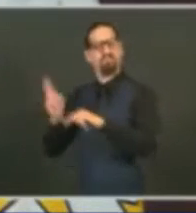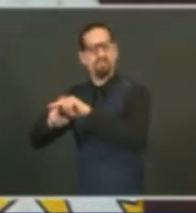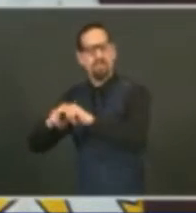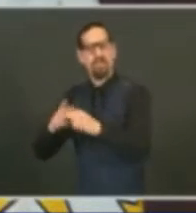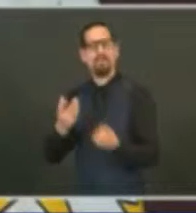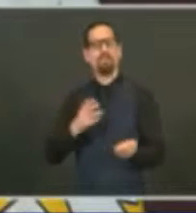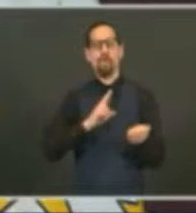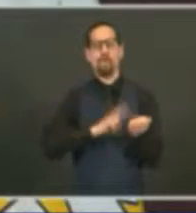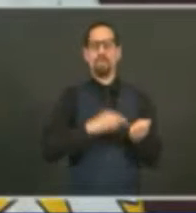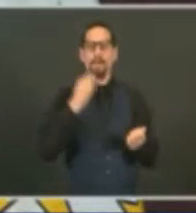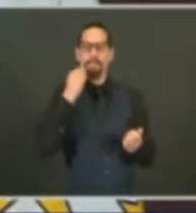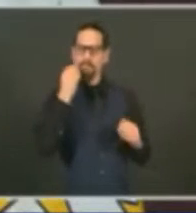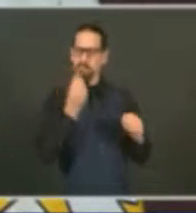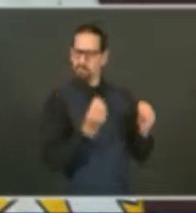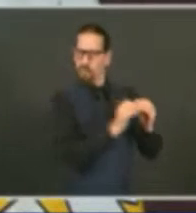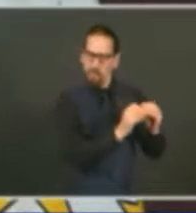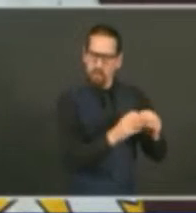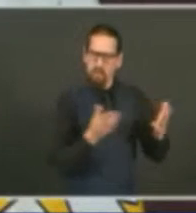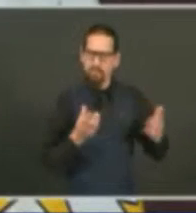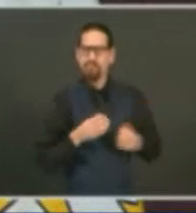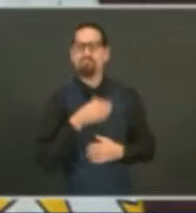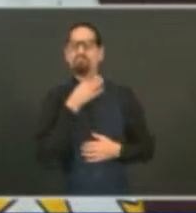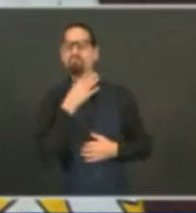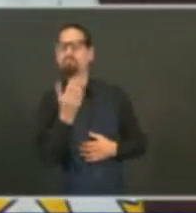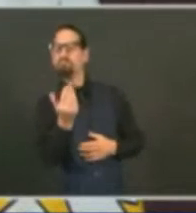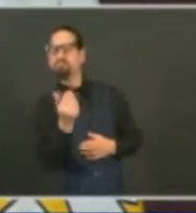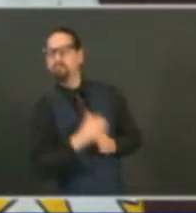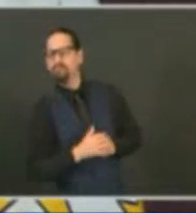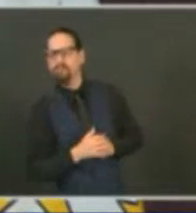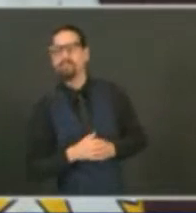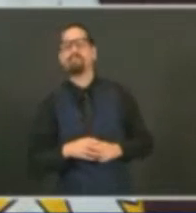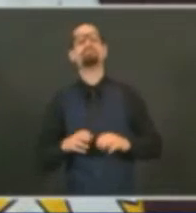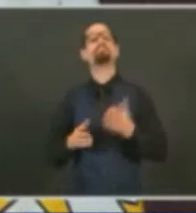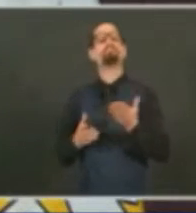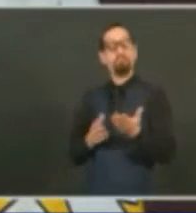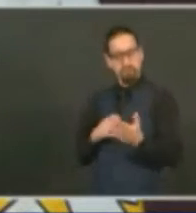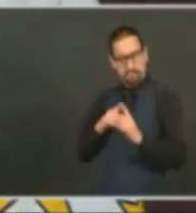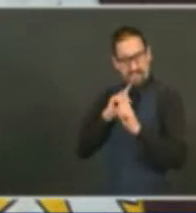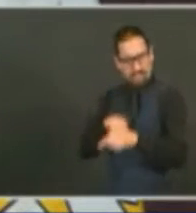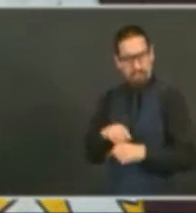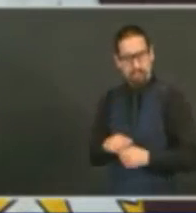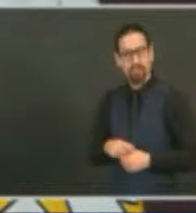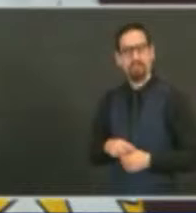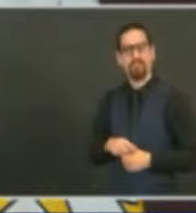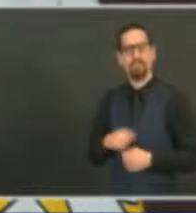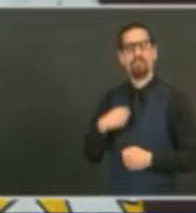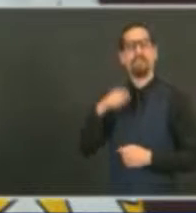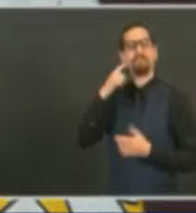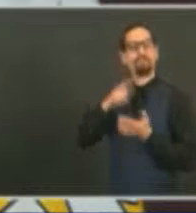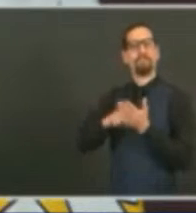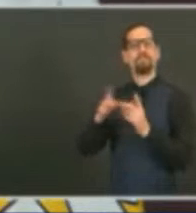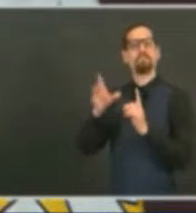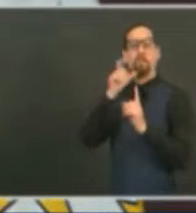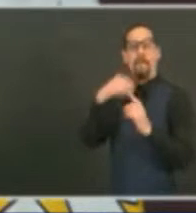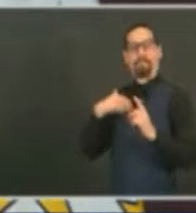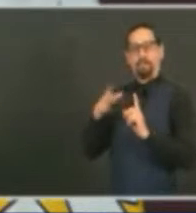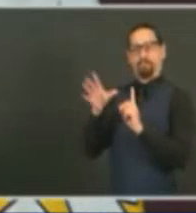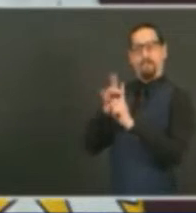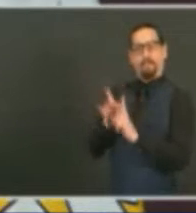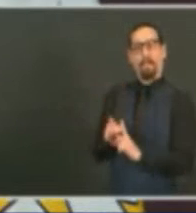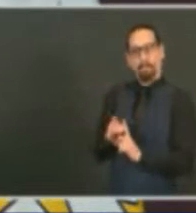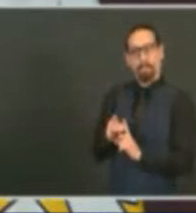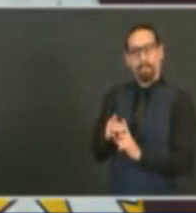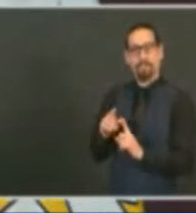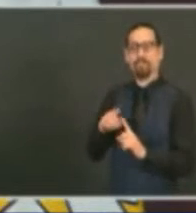settings. Thank you for that. So what we are seeing with our cases continues to be